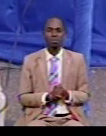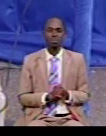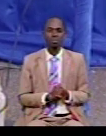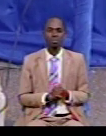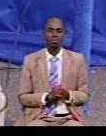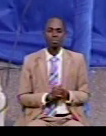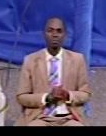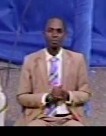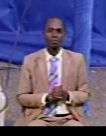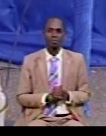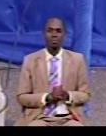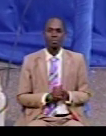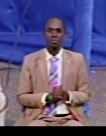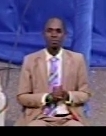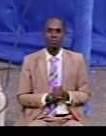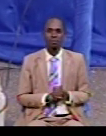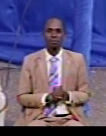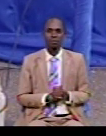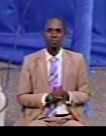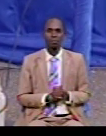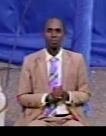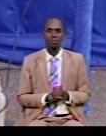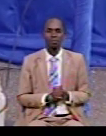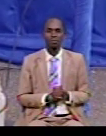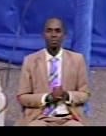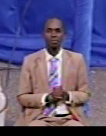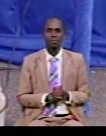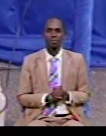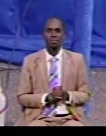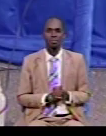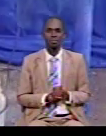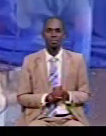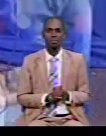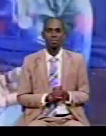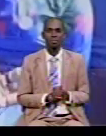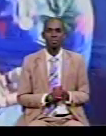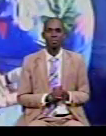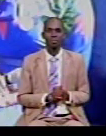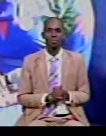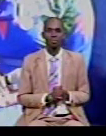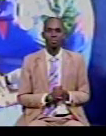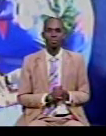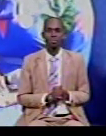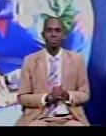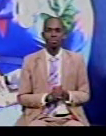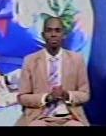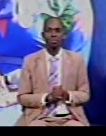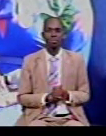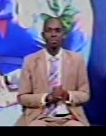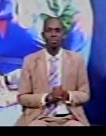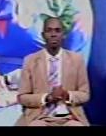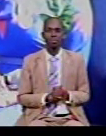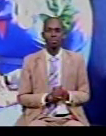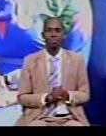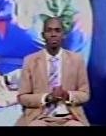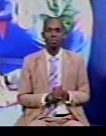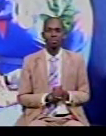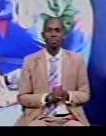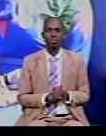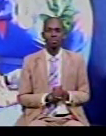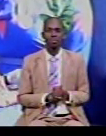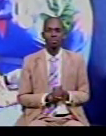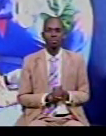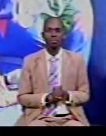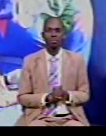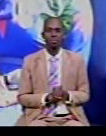Impact Morning Show. And so the next on the list, viewers, is spoken word. I know you might have encountered spoken word in